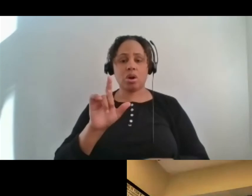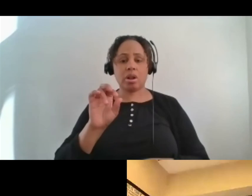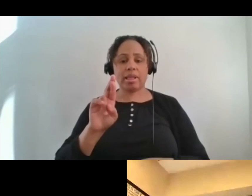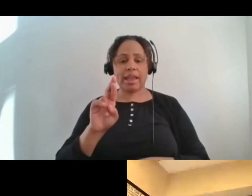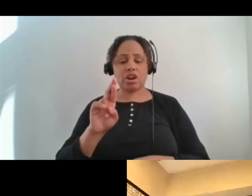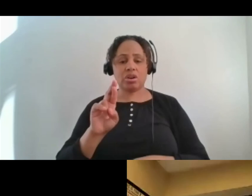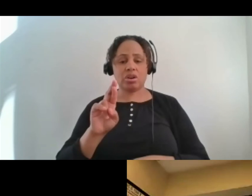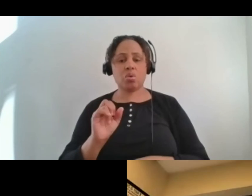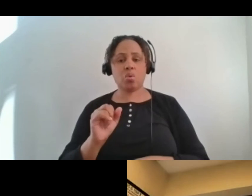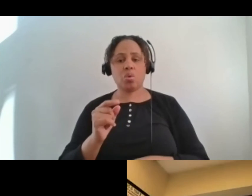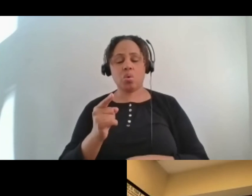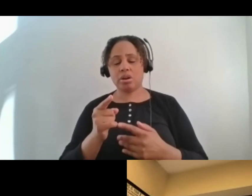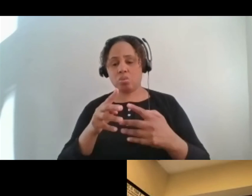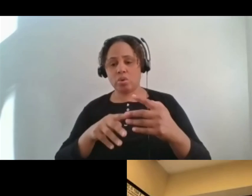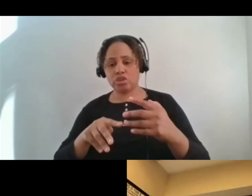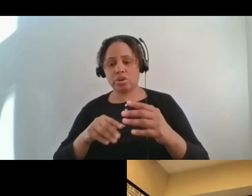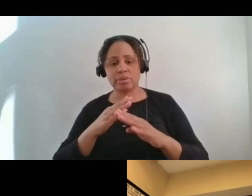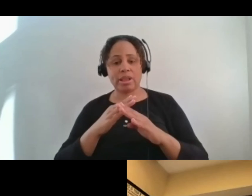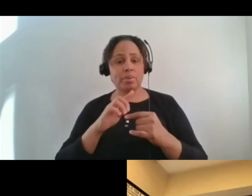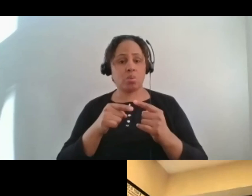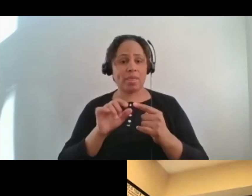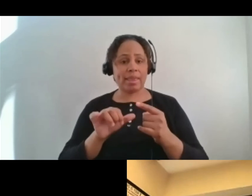blocked. When hydronephrosis happens,